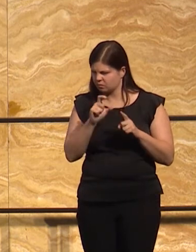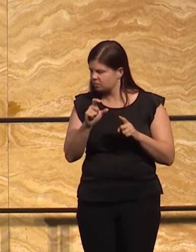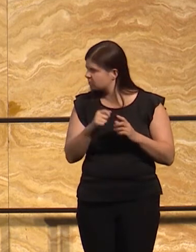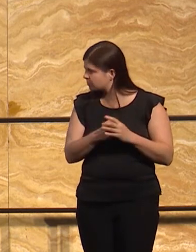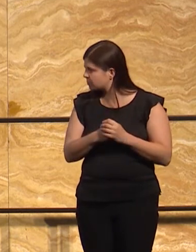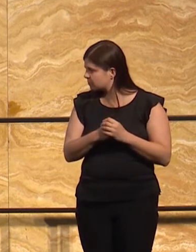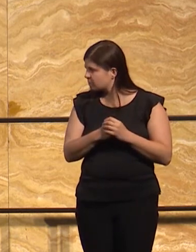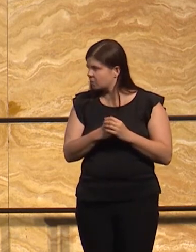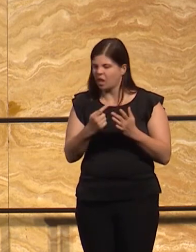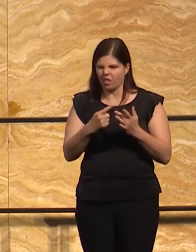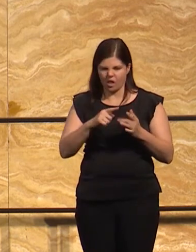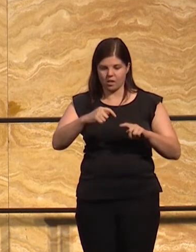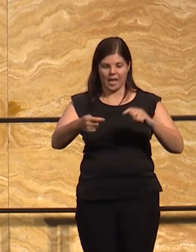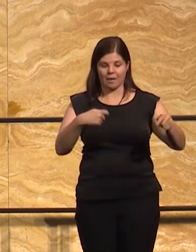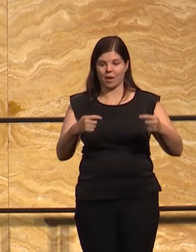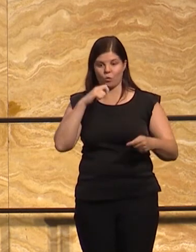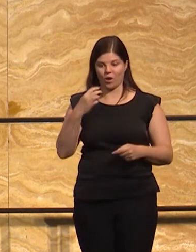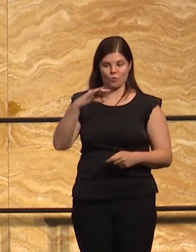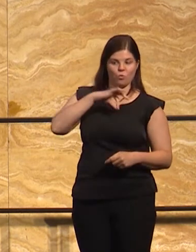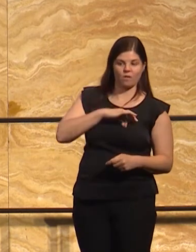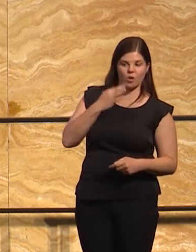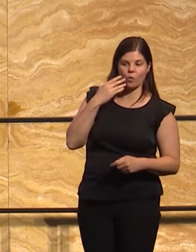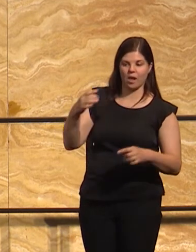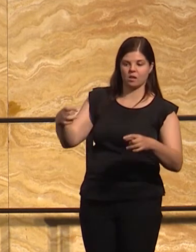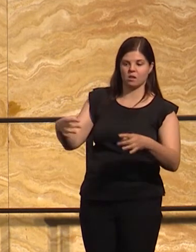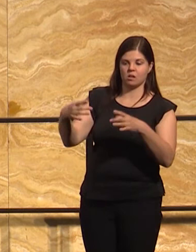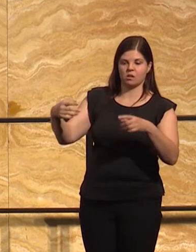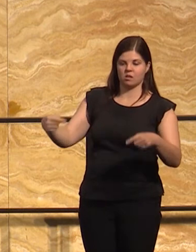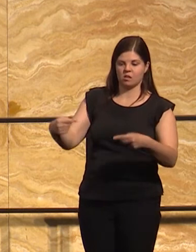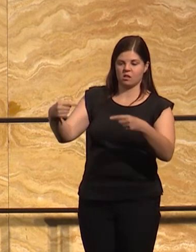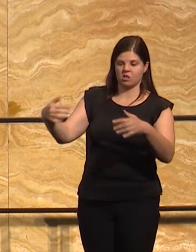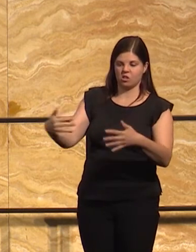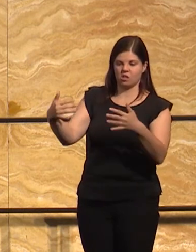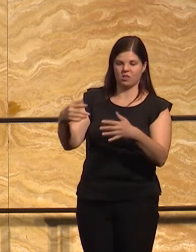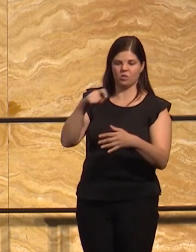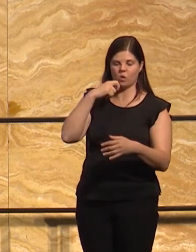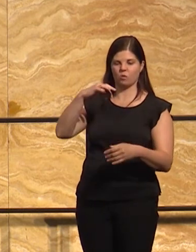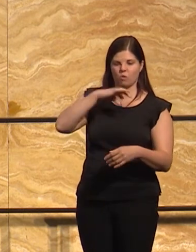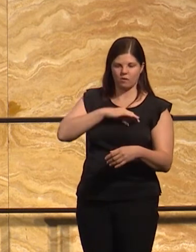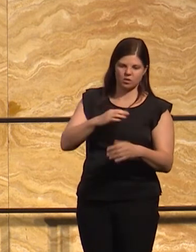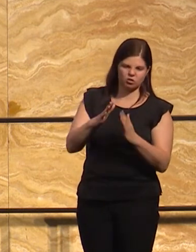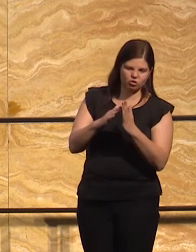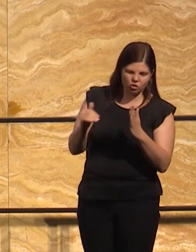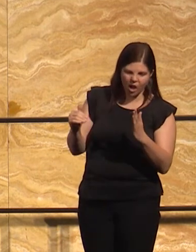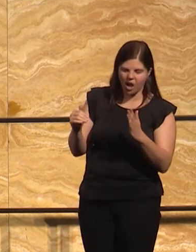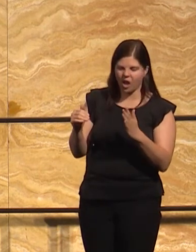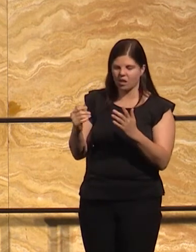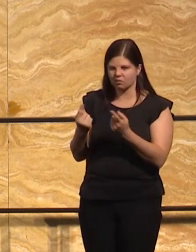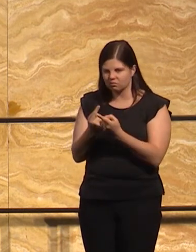Some neighbors profit from the conflict. Some neighbors profit. You see trucks coming out